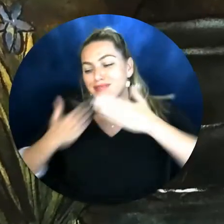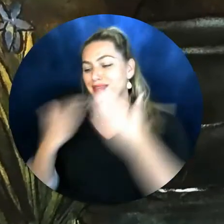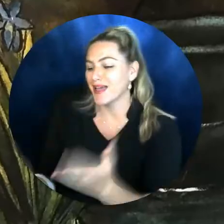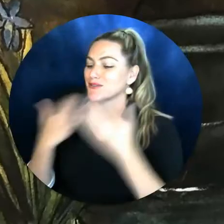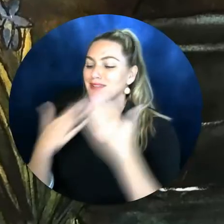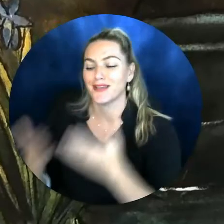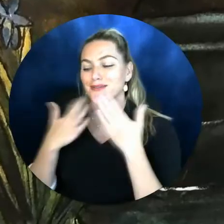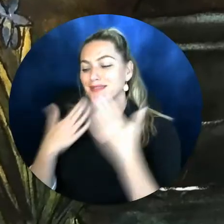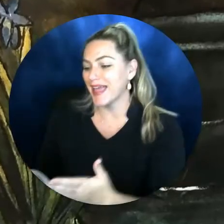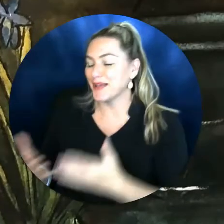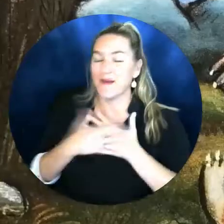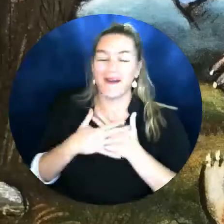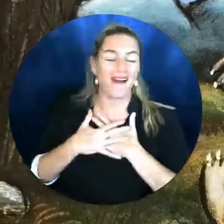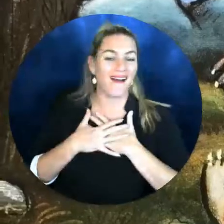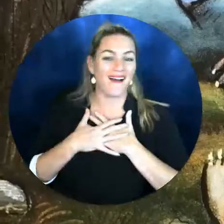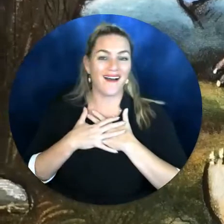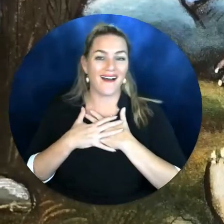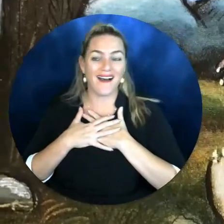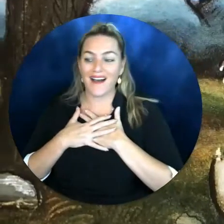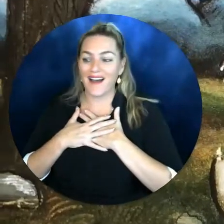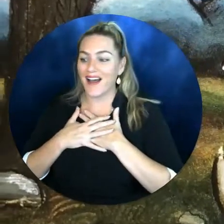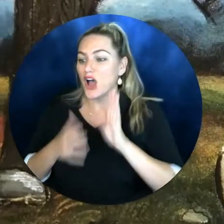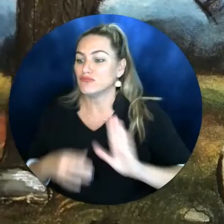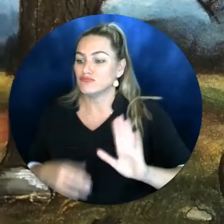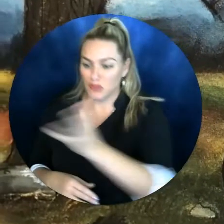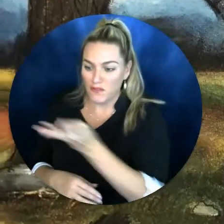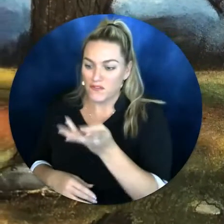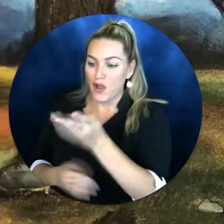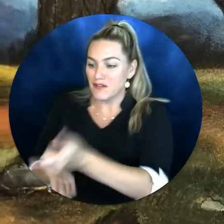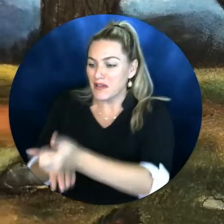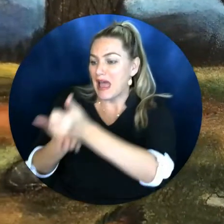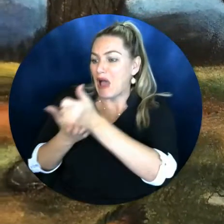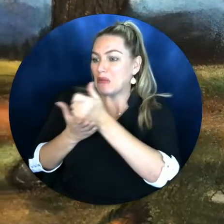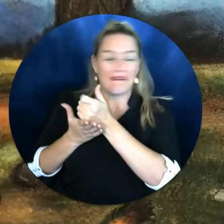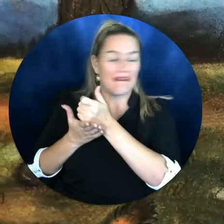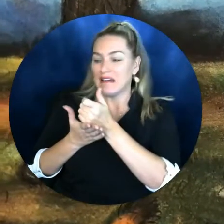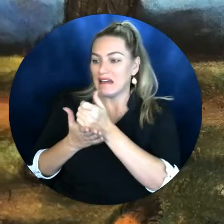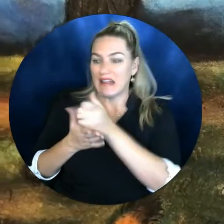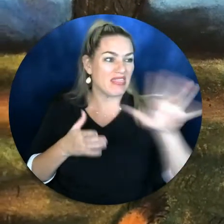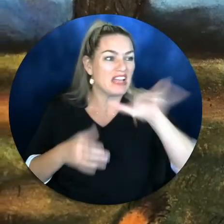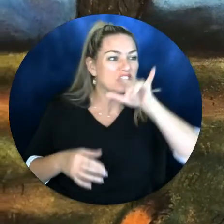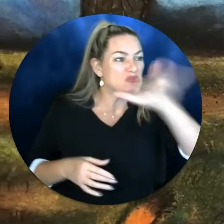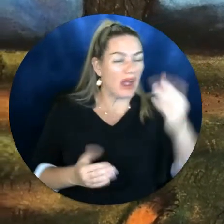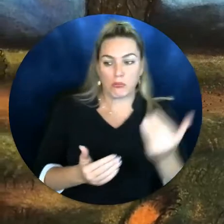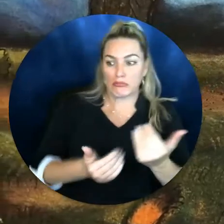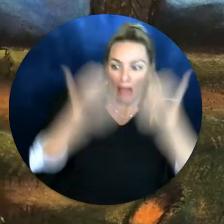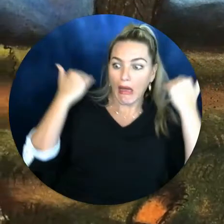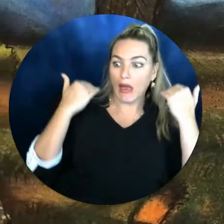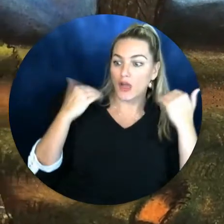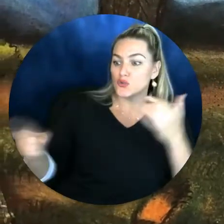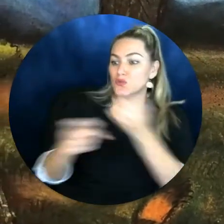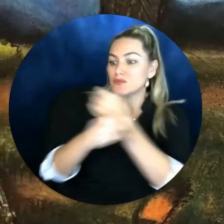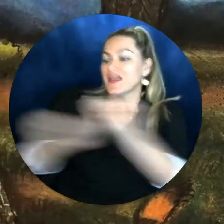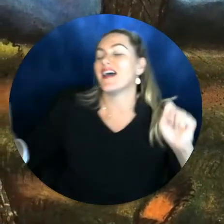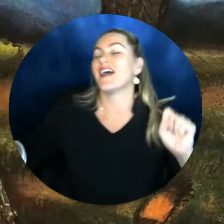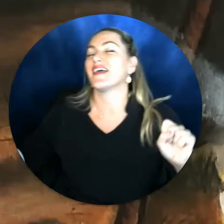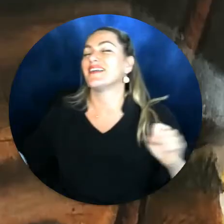the grateful witch cried. "Without you, I'd be in that dragon's